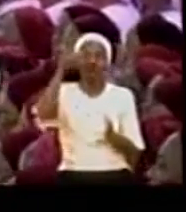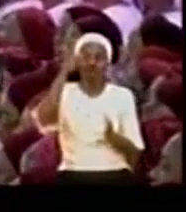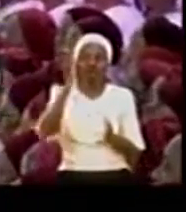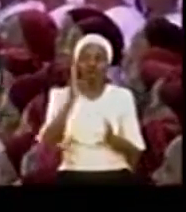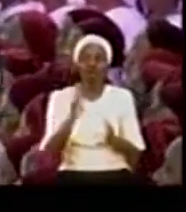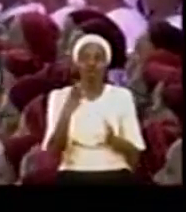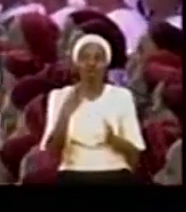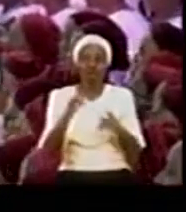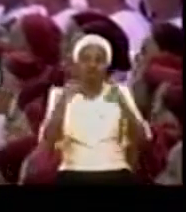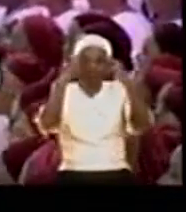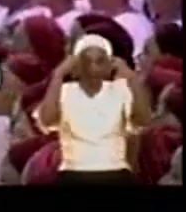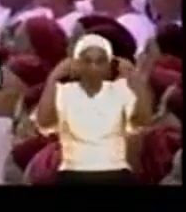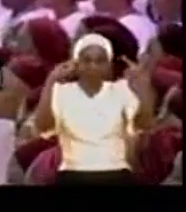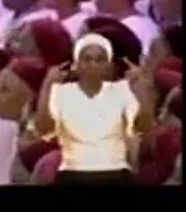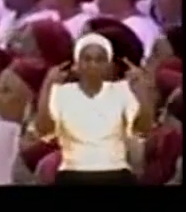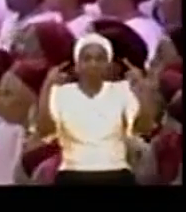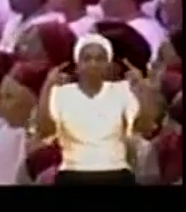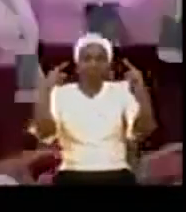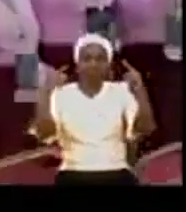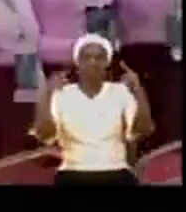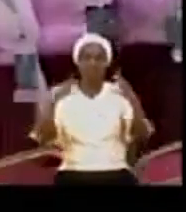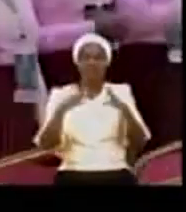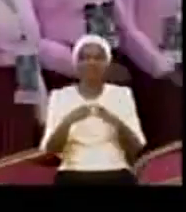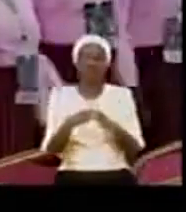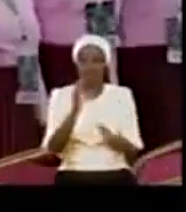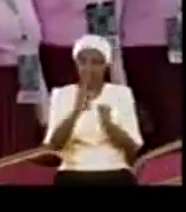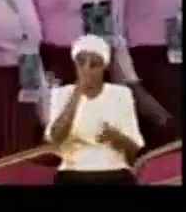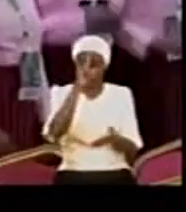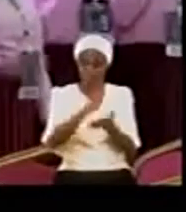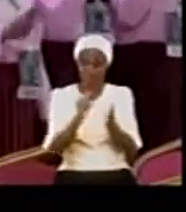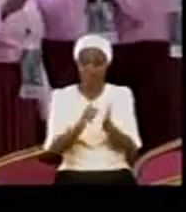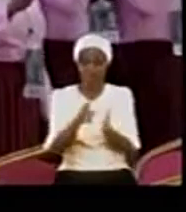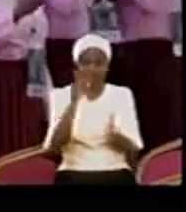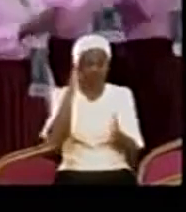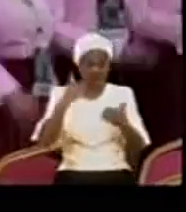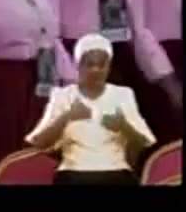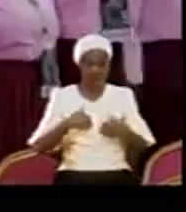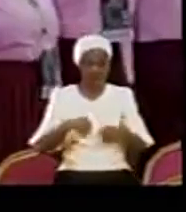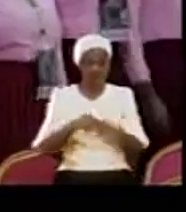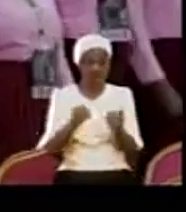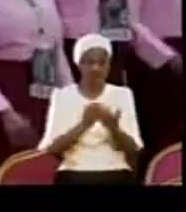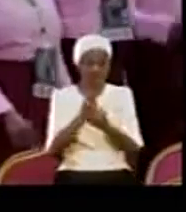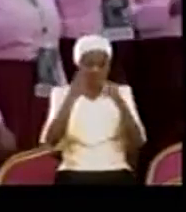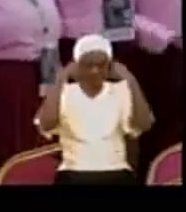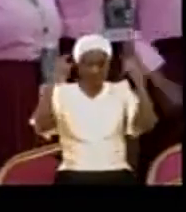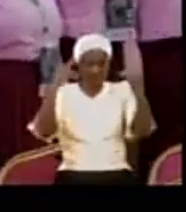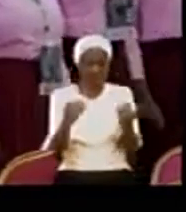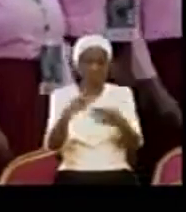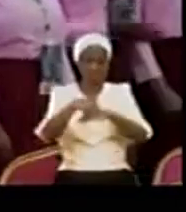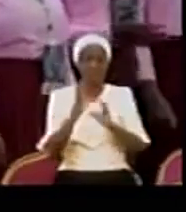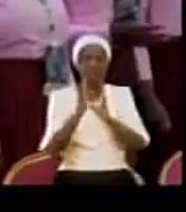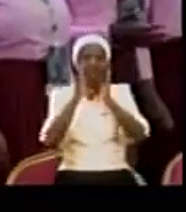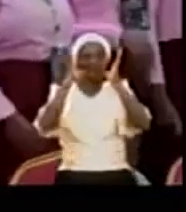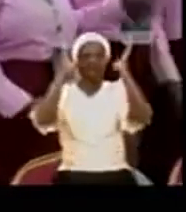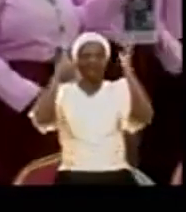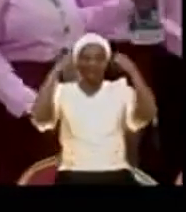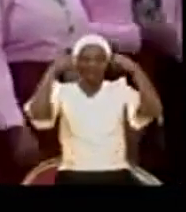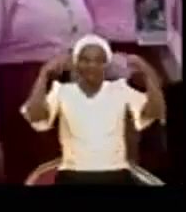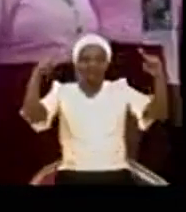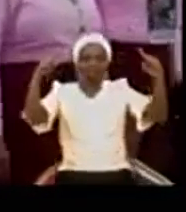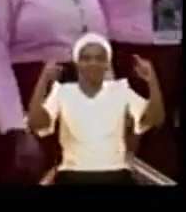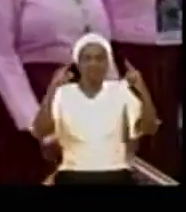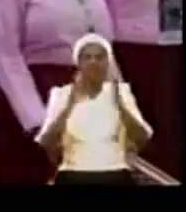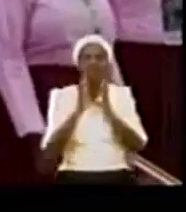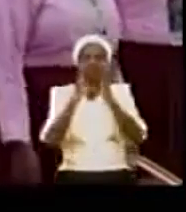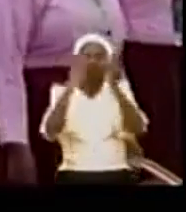Tonight, let me hear you say breakthrough. Breakthrough. Breakthrough. Breakthrough. Breakthrough in my heart. Breakthrough in my